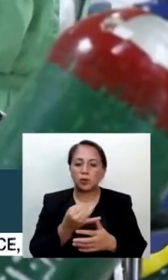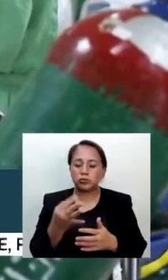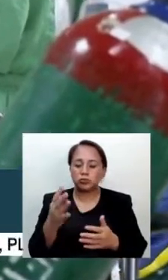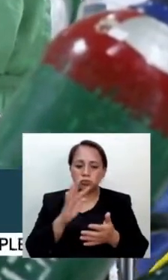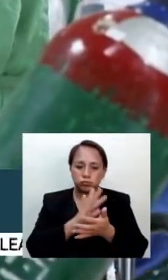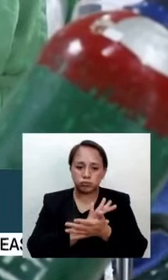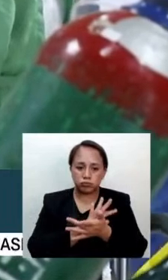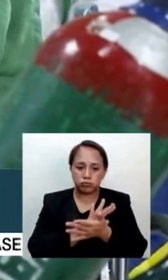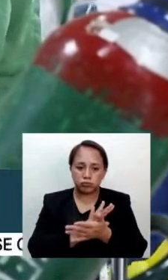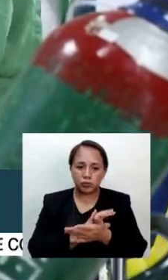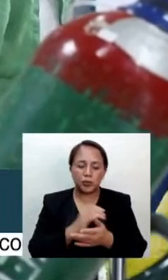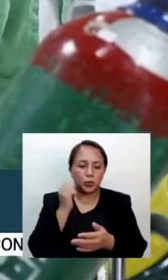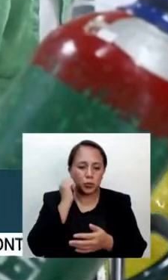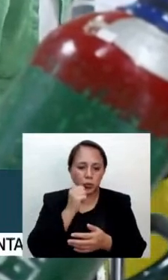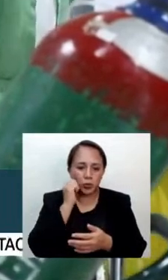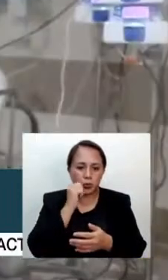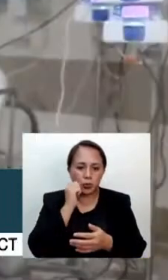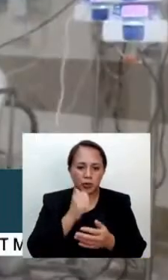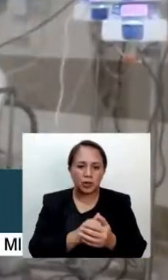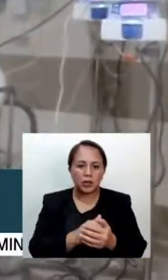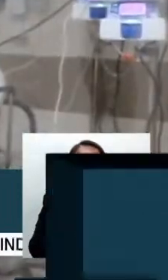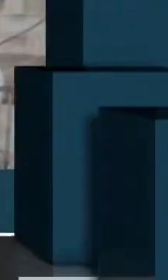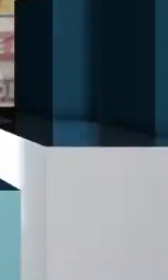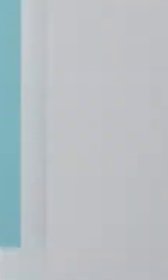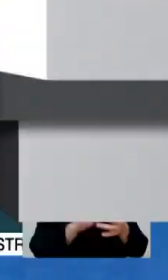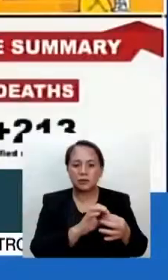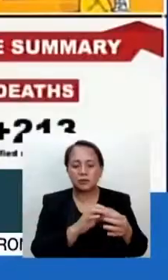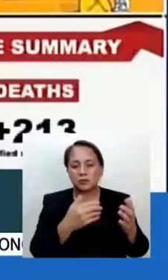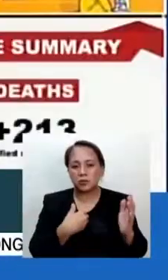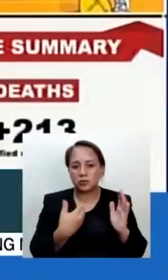cases is always based on evidence.